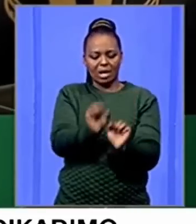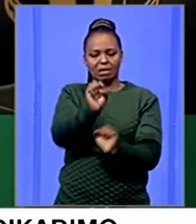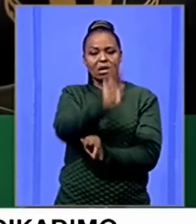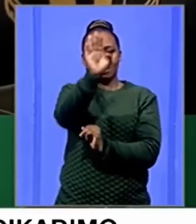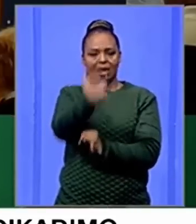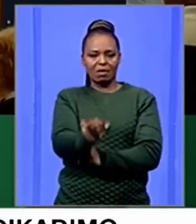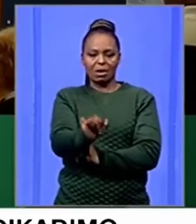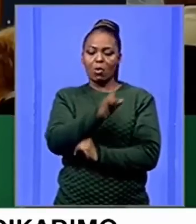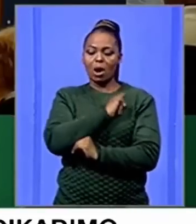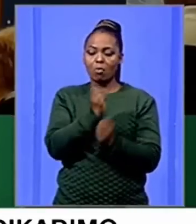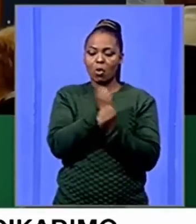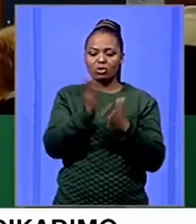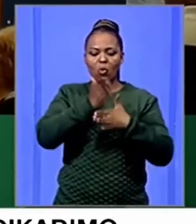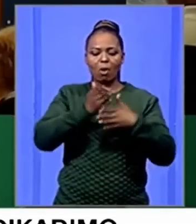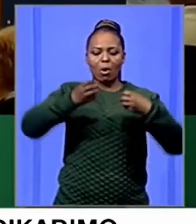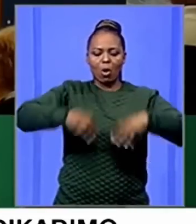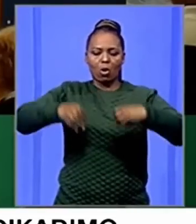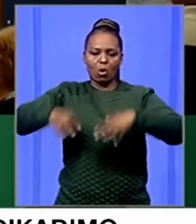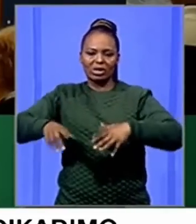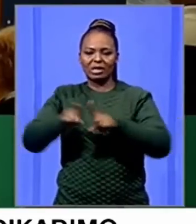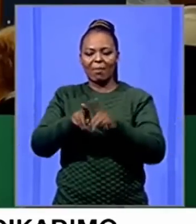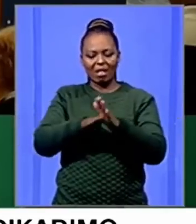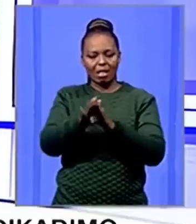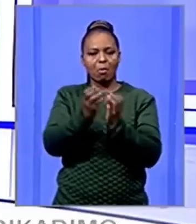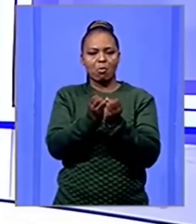fokotsa ditiro le go oketsega ga ditshenyegelo.